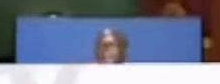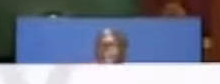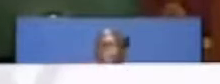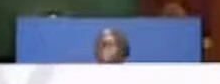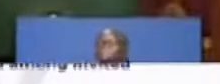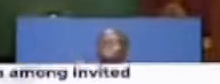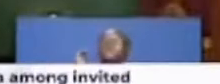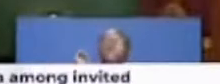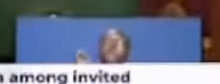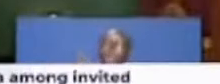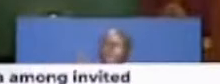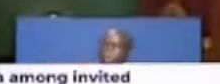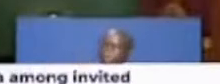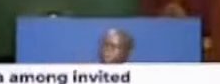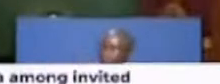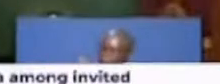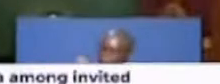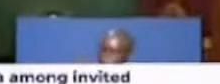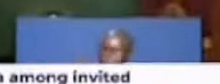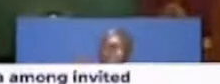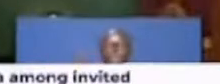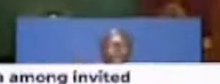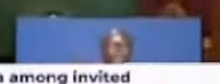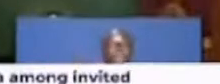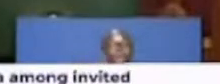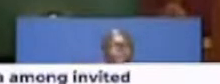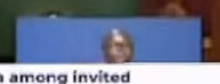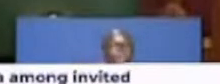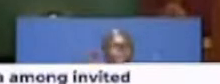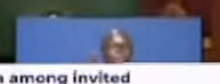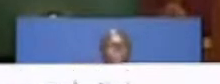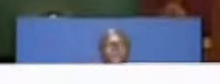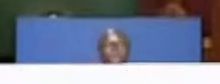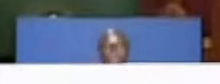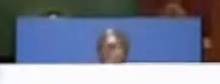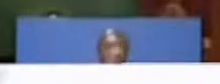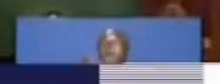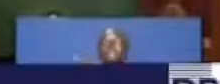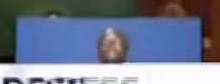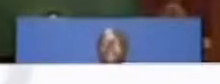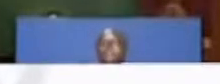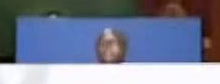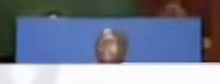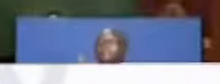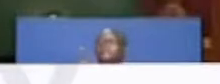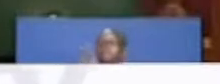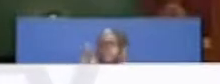trip to Uganda by road, MV Uhuru will have made six.